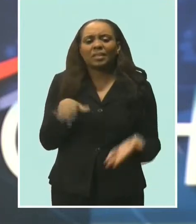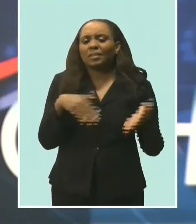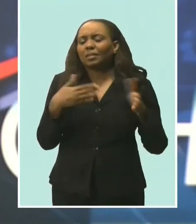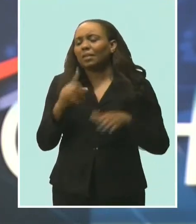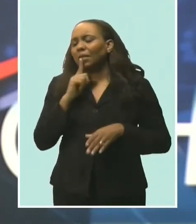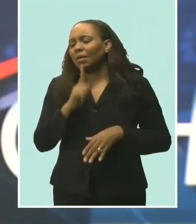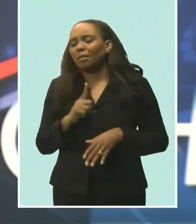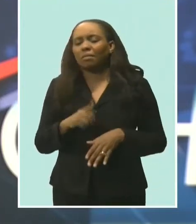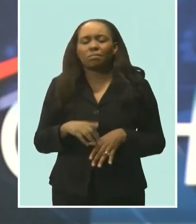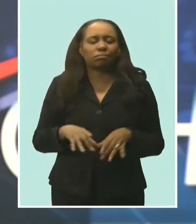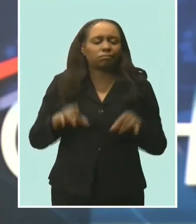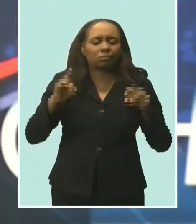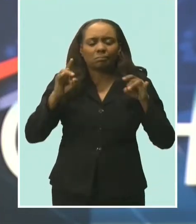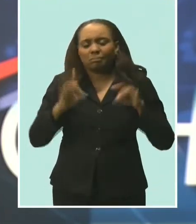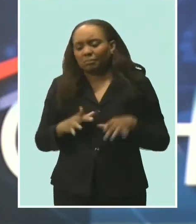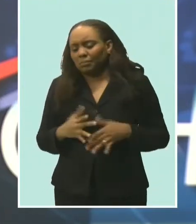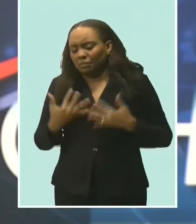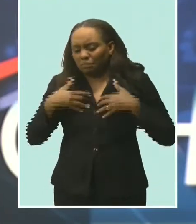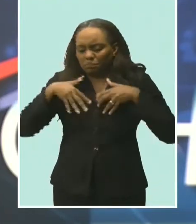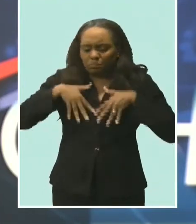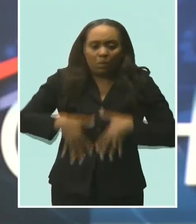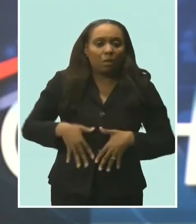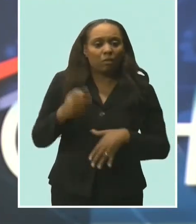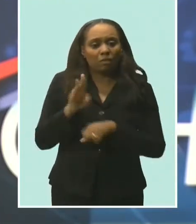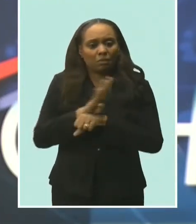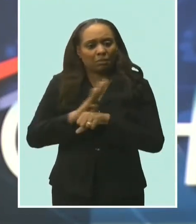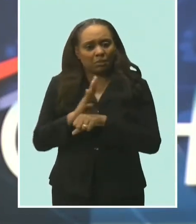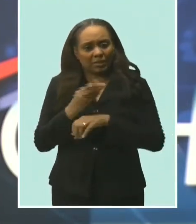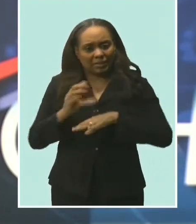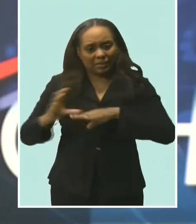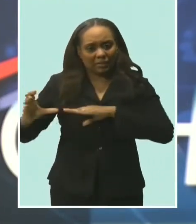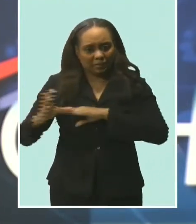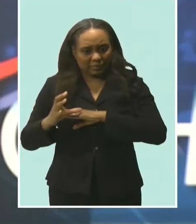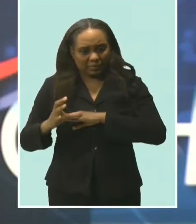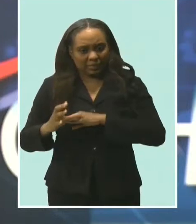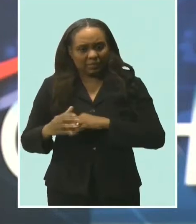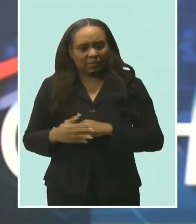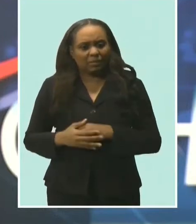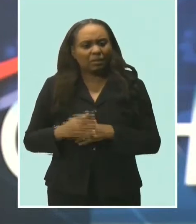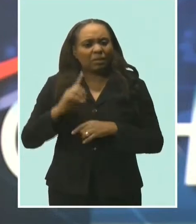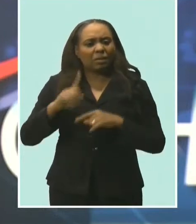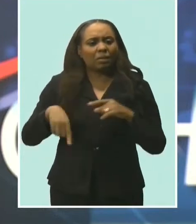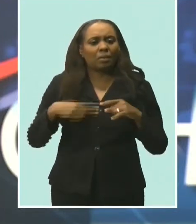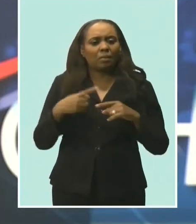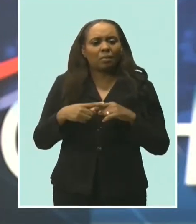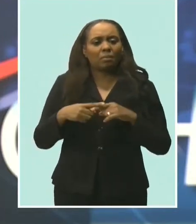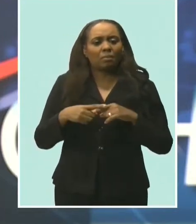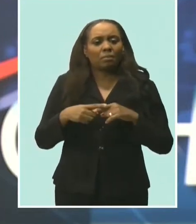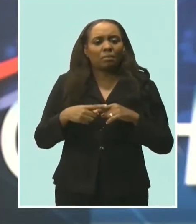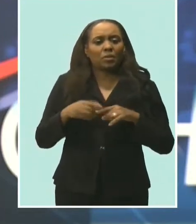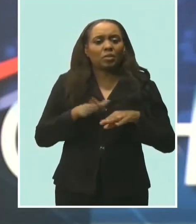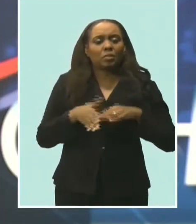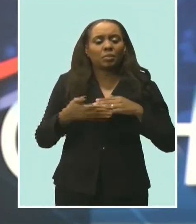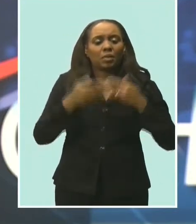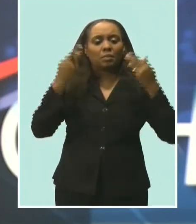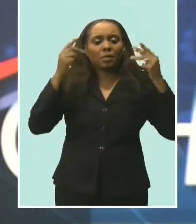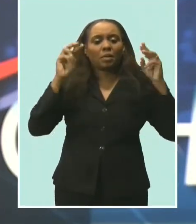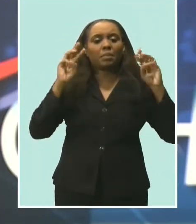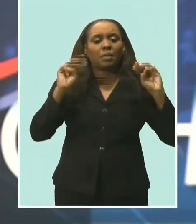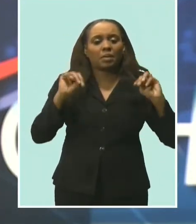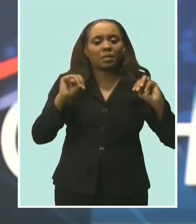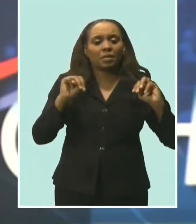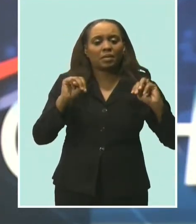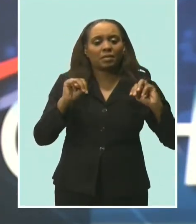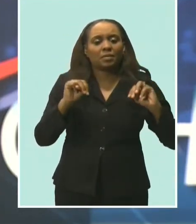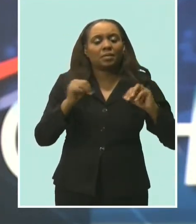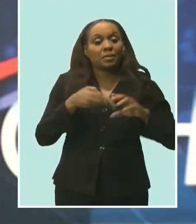was a tremendous loss to this country and the region. Bishop Atherley noted that when Prime Minister Patterson of Jamaica left office, he